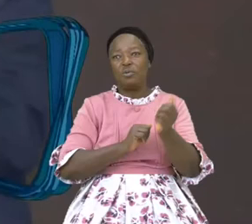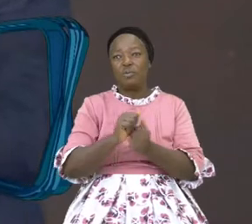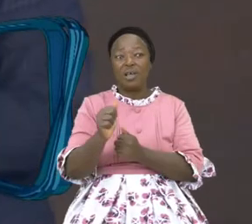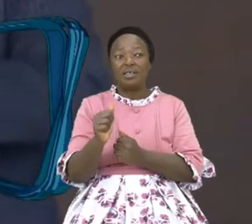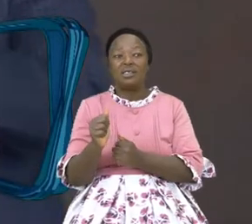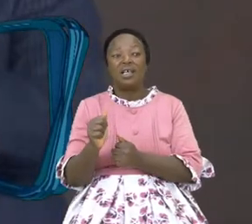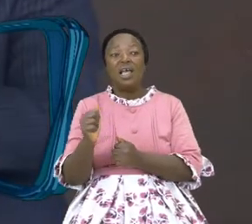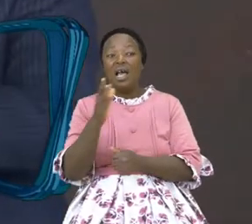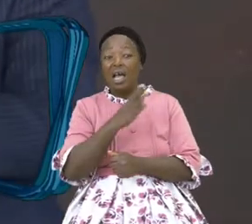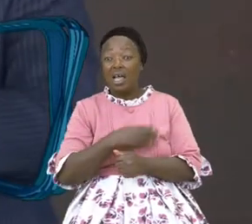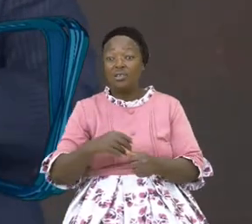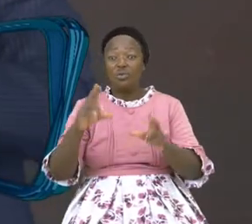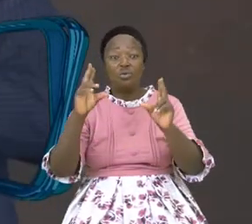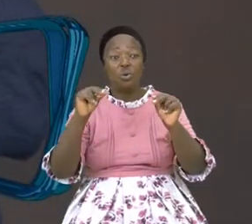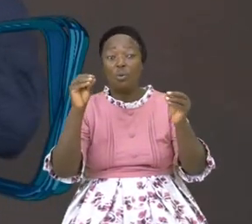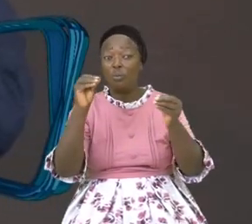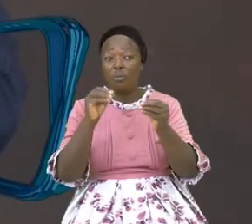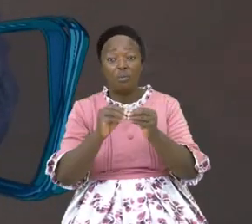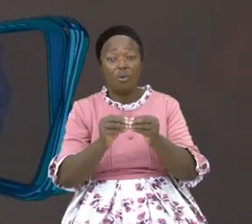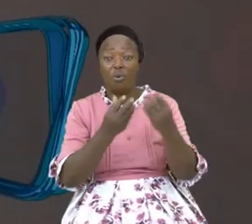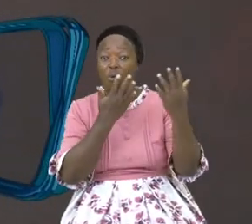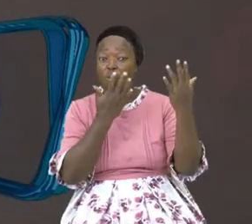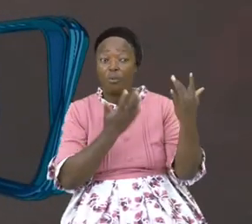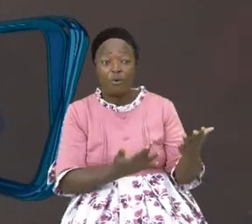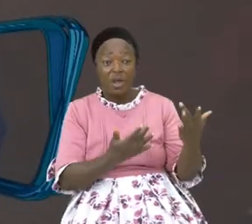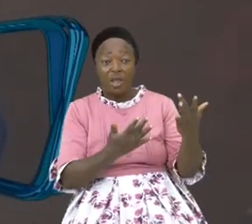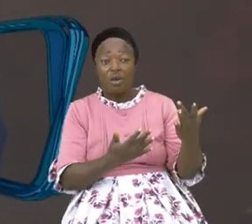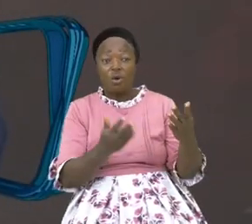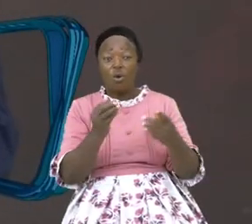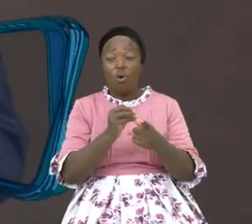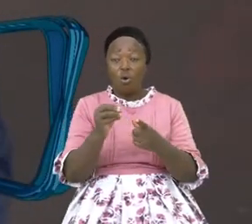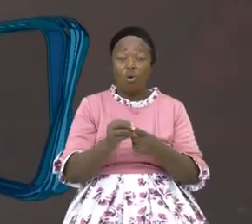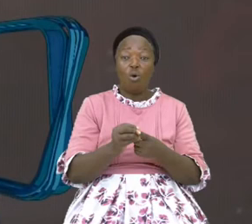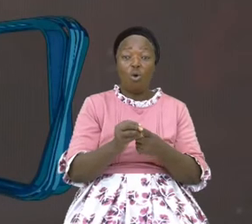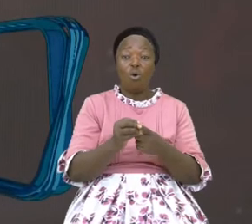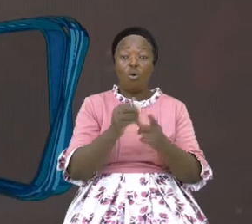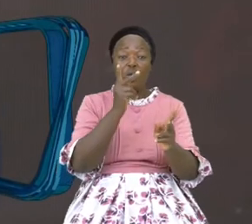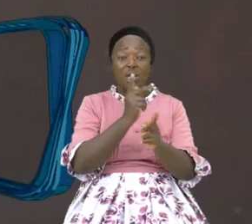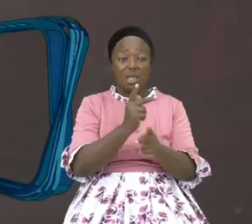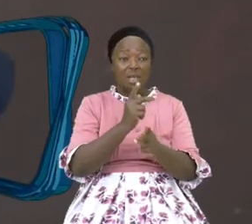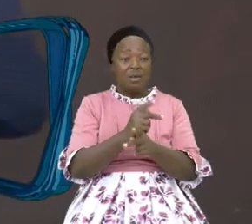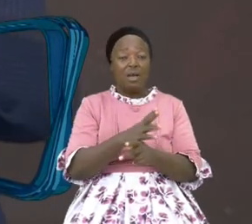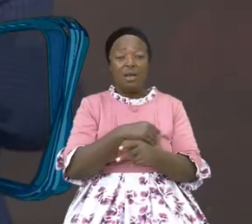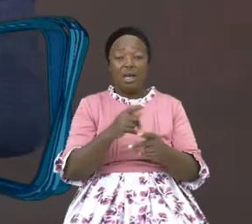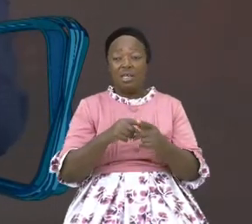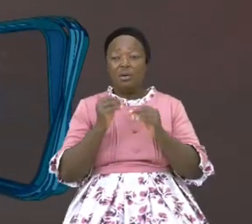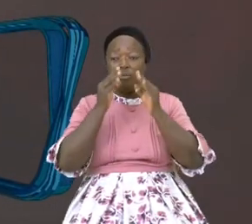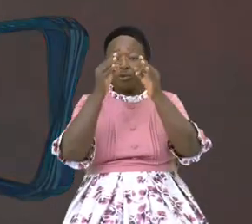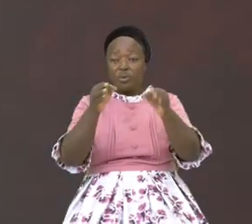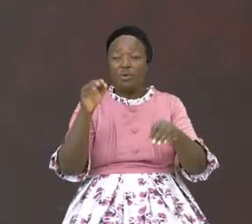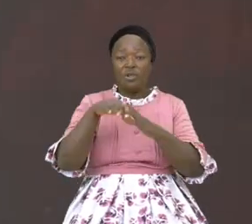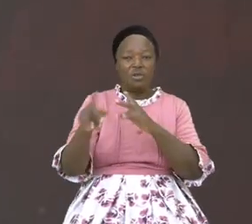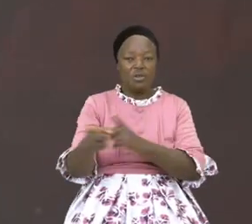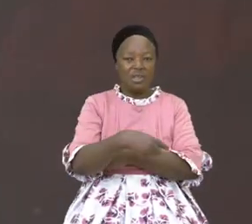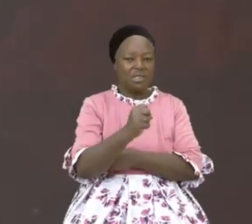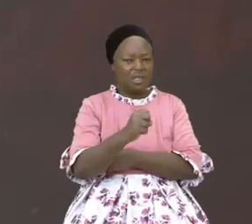pass, and no more delayed or prolonged in your days. It says,